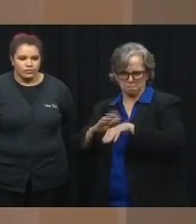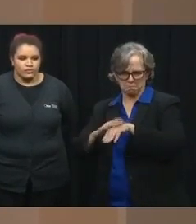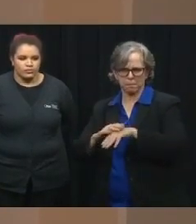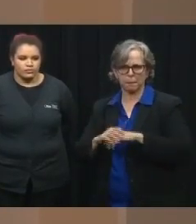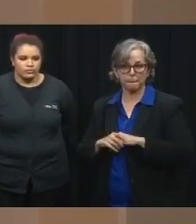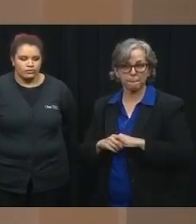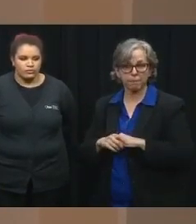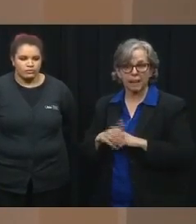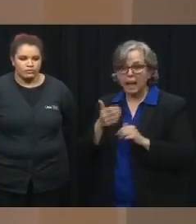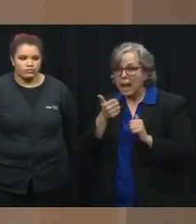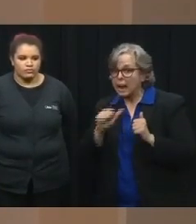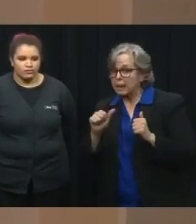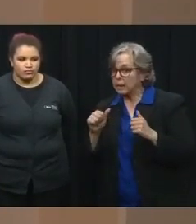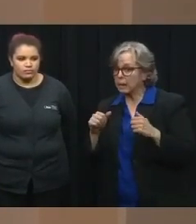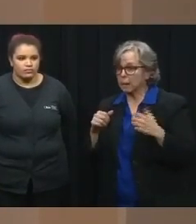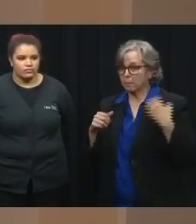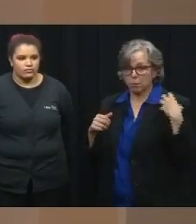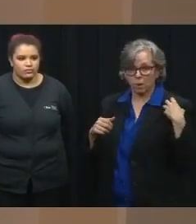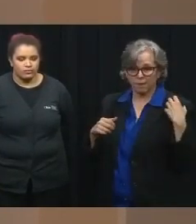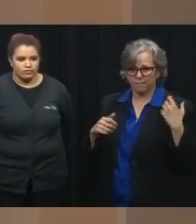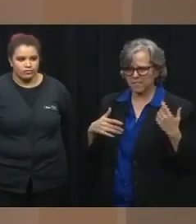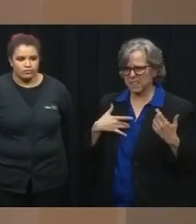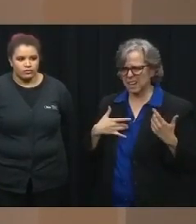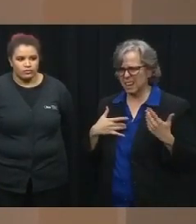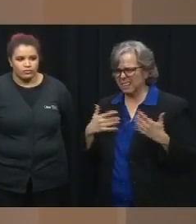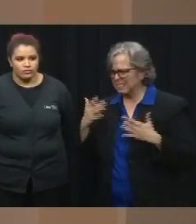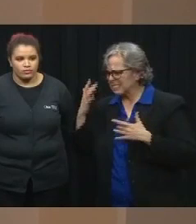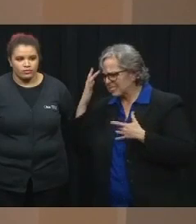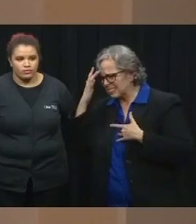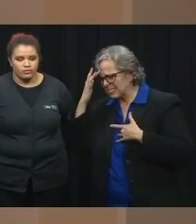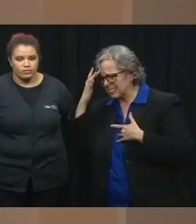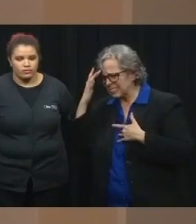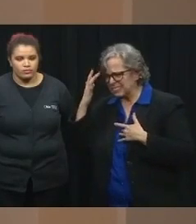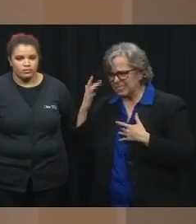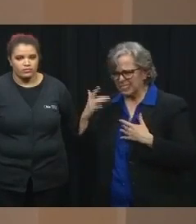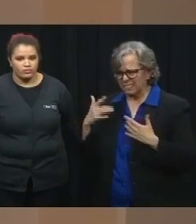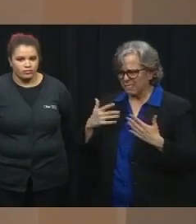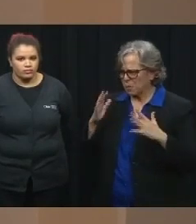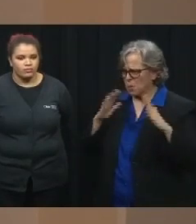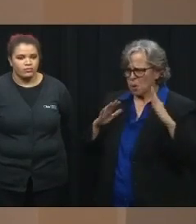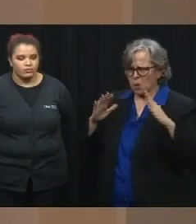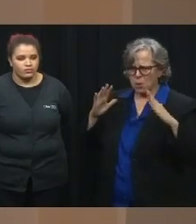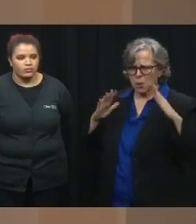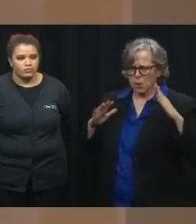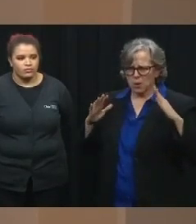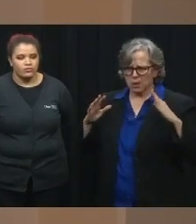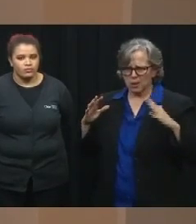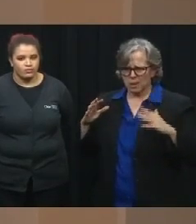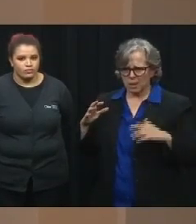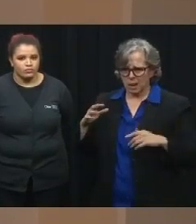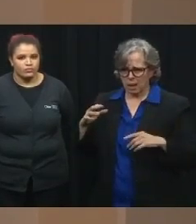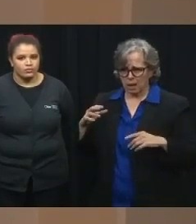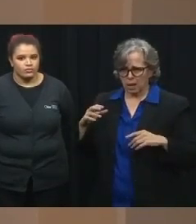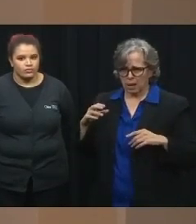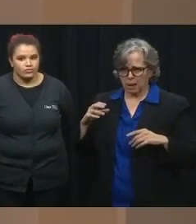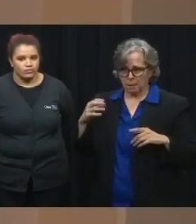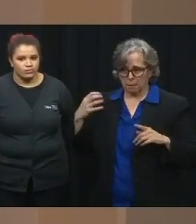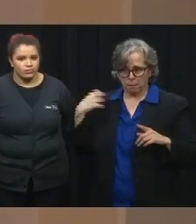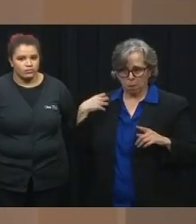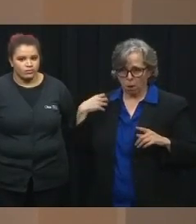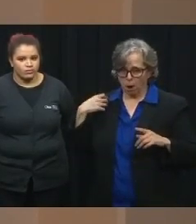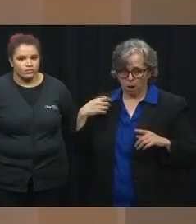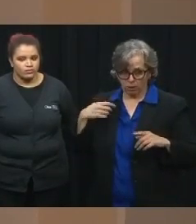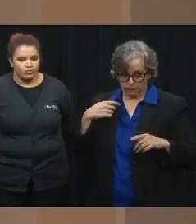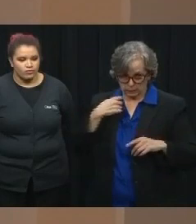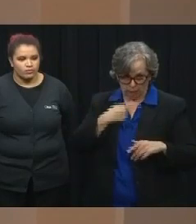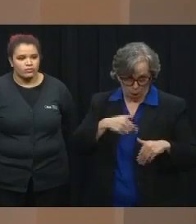feeling ill or is worried about this, an employer can order that employee home for a self-quarantine,